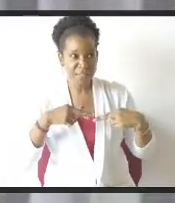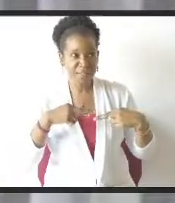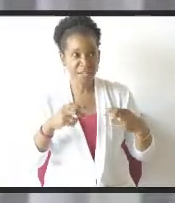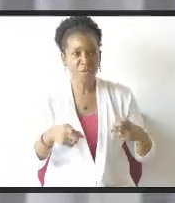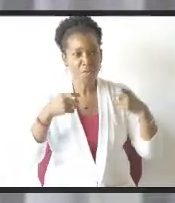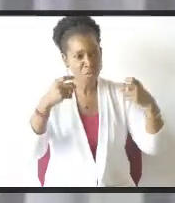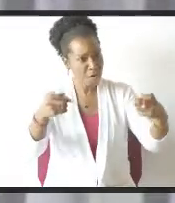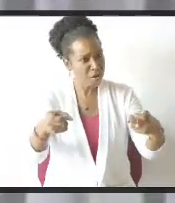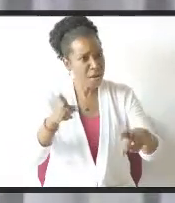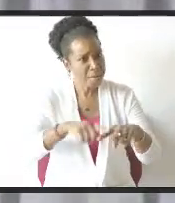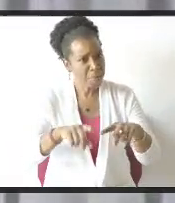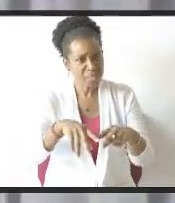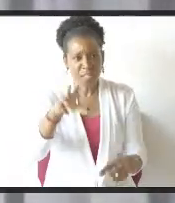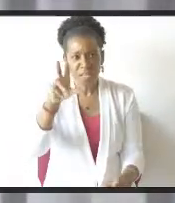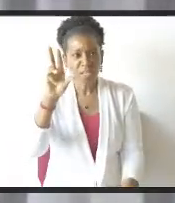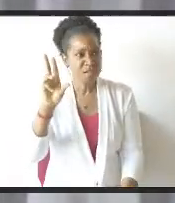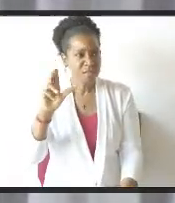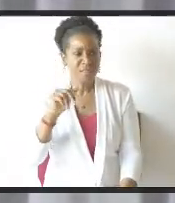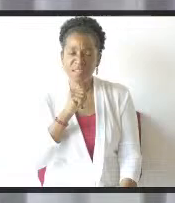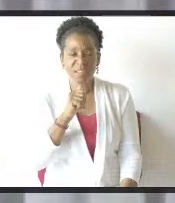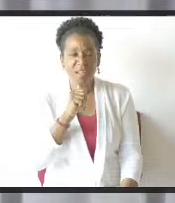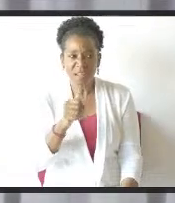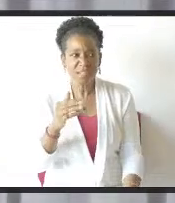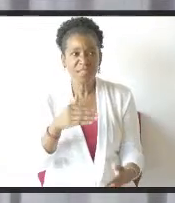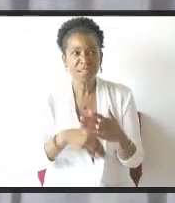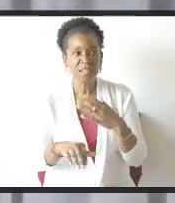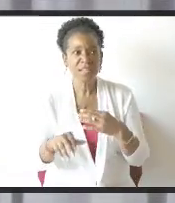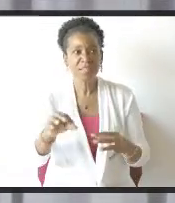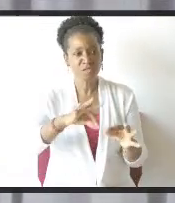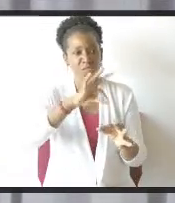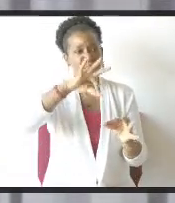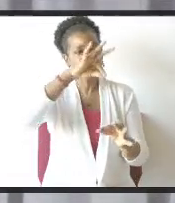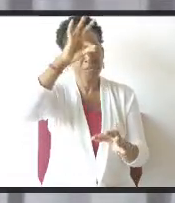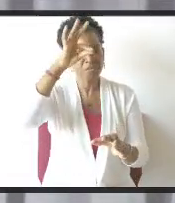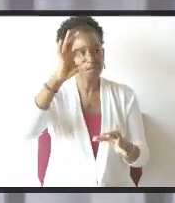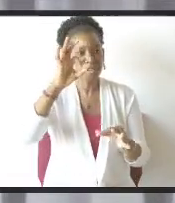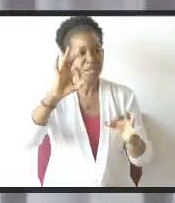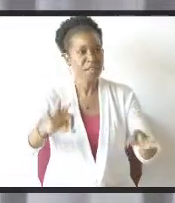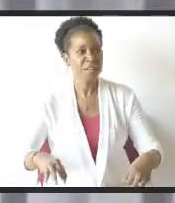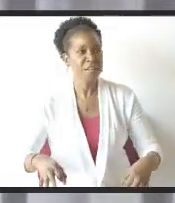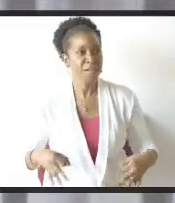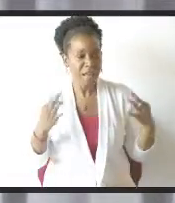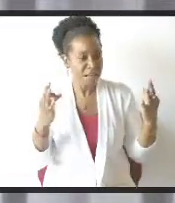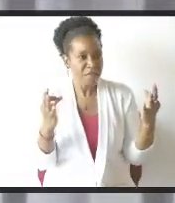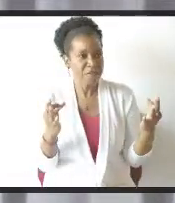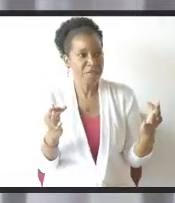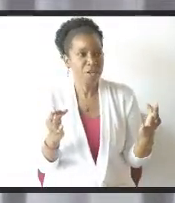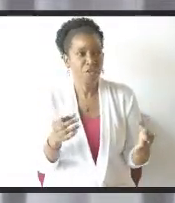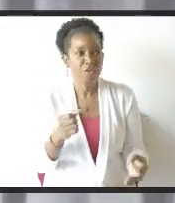again, child of God will be rewarded with a prize.